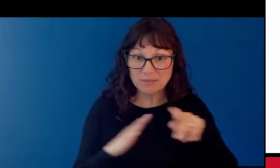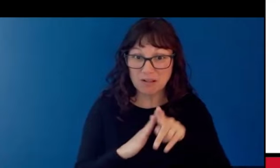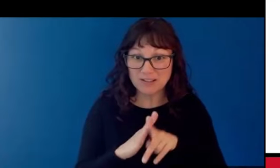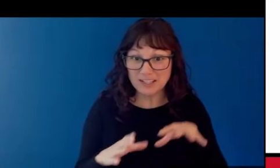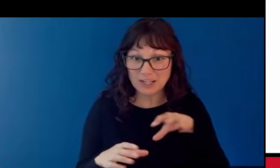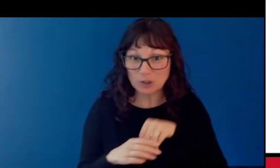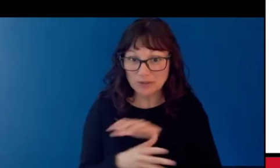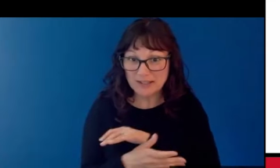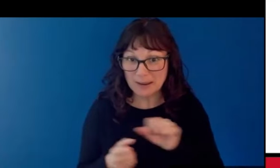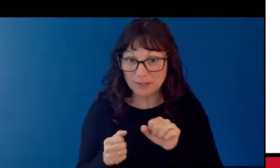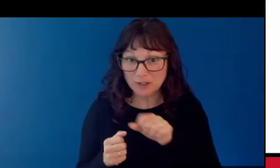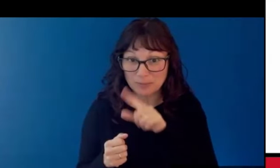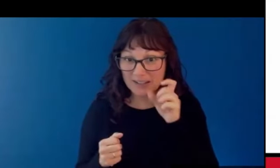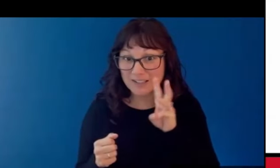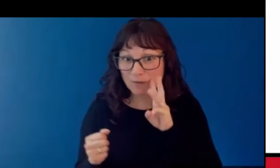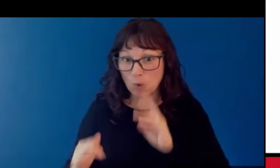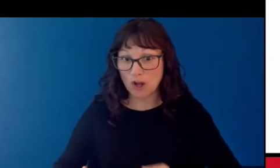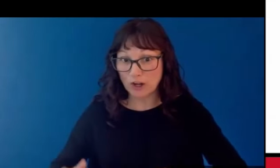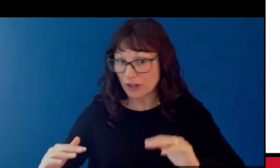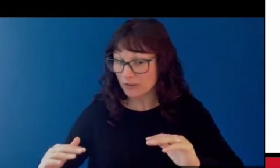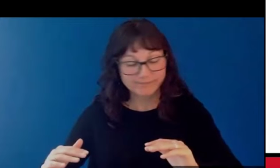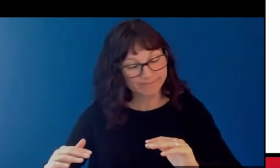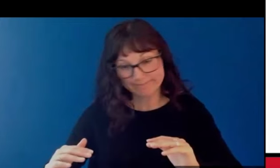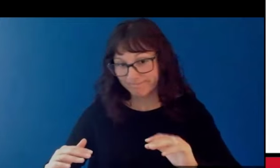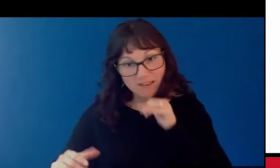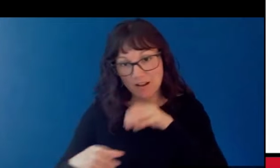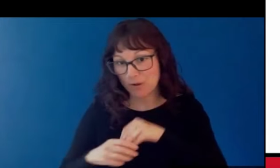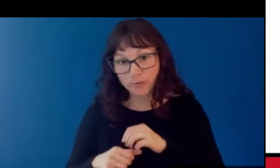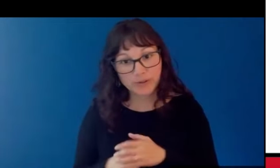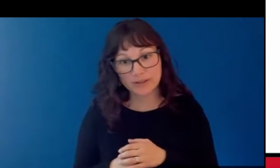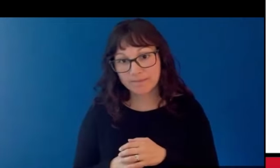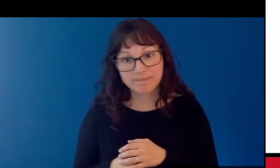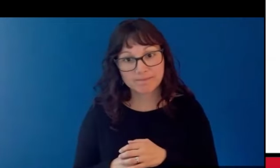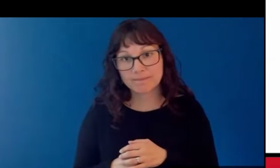damage caused by rising waters. Um,